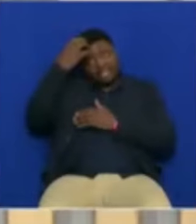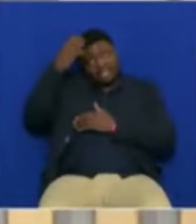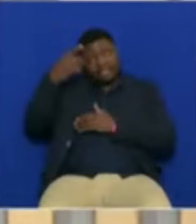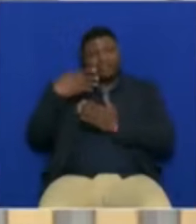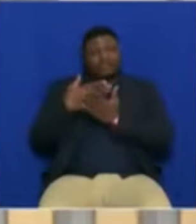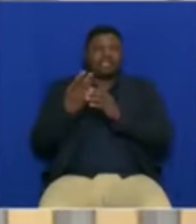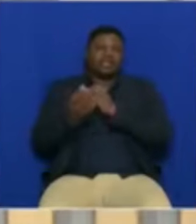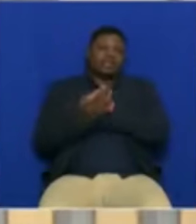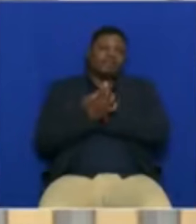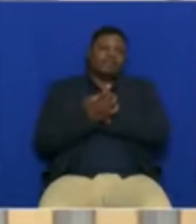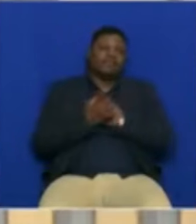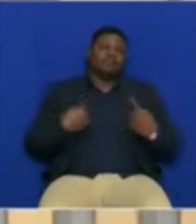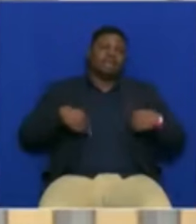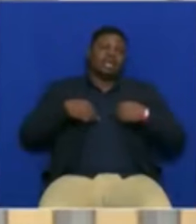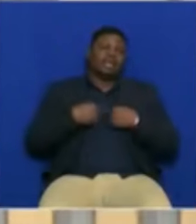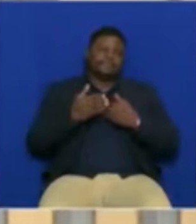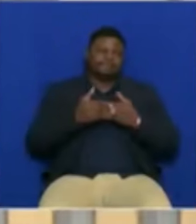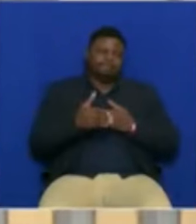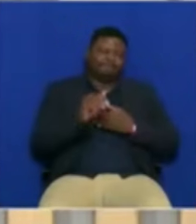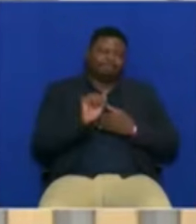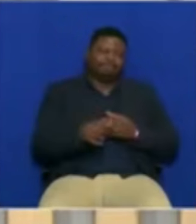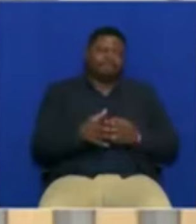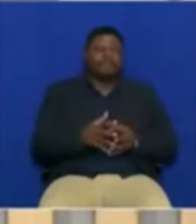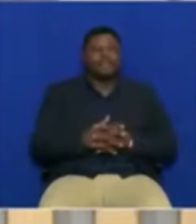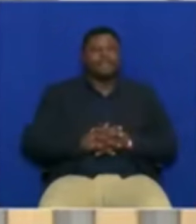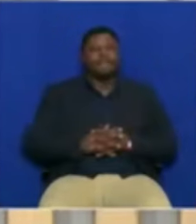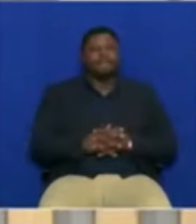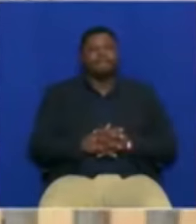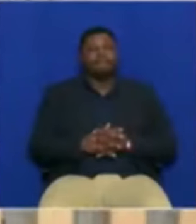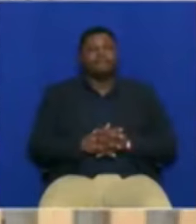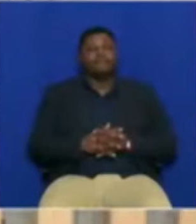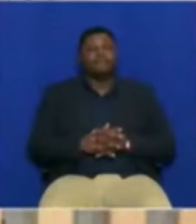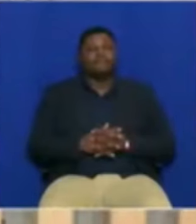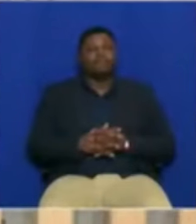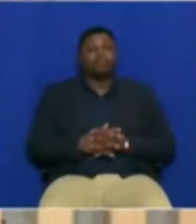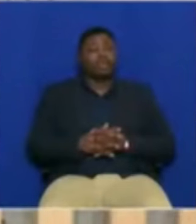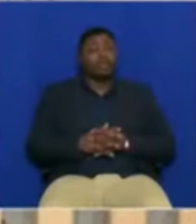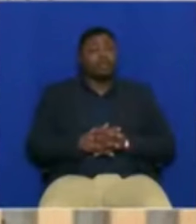To your knowledge, at this point, had there been any engagement